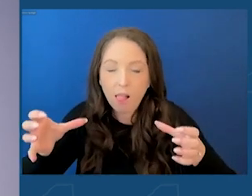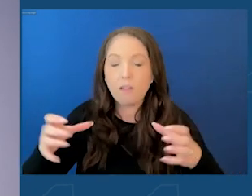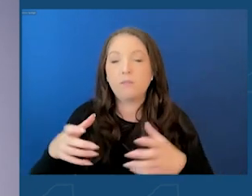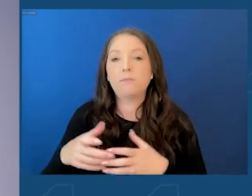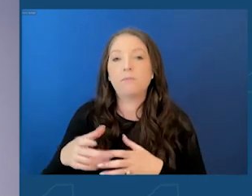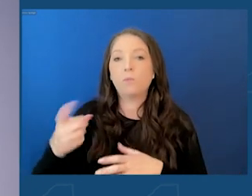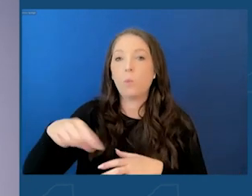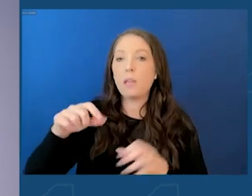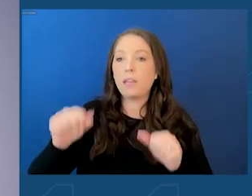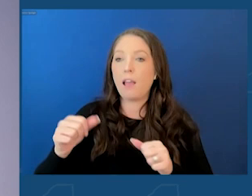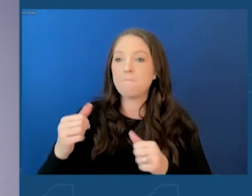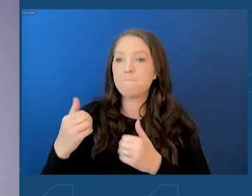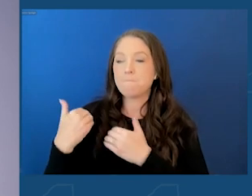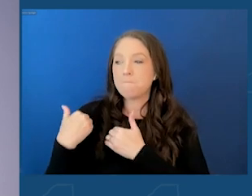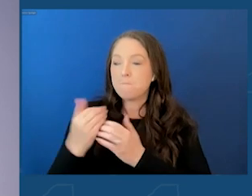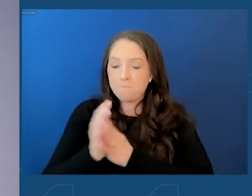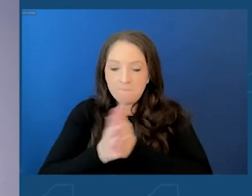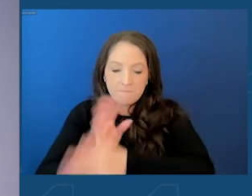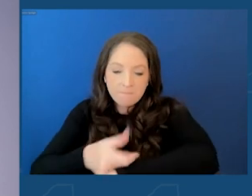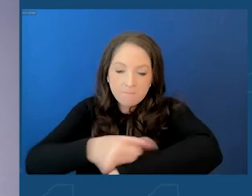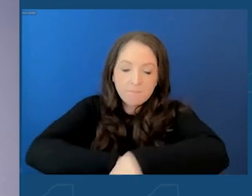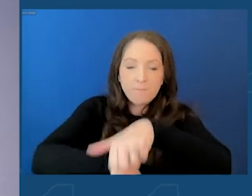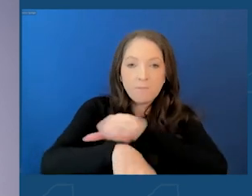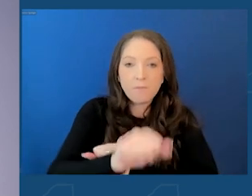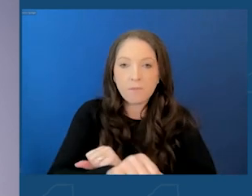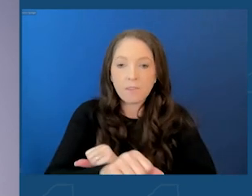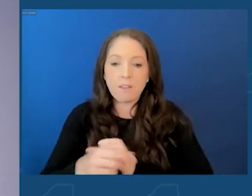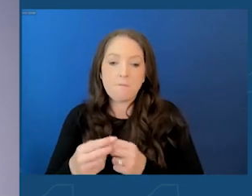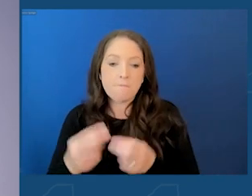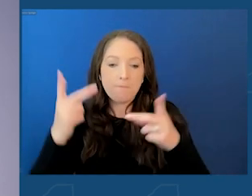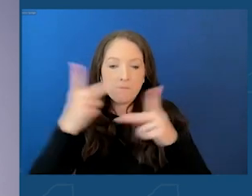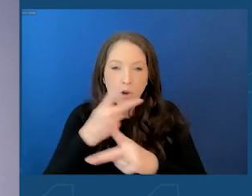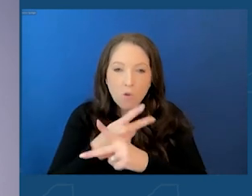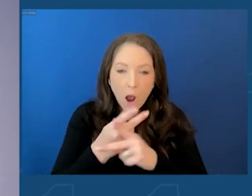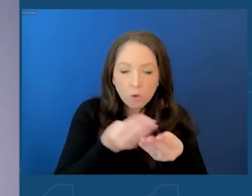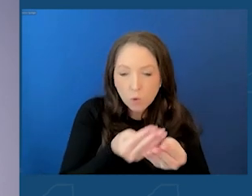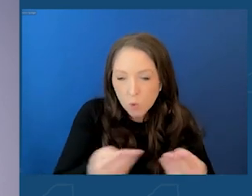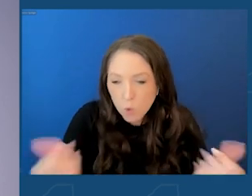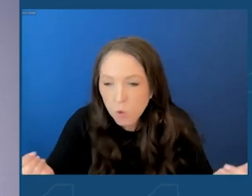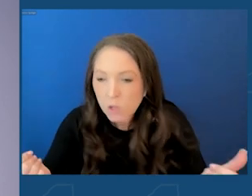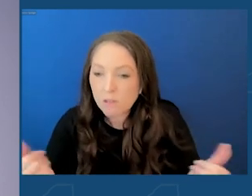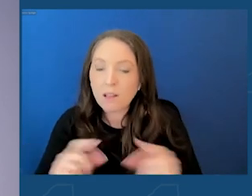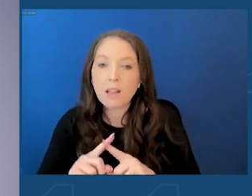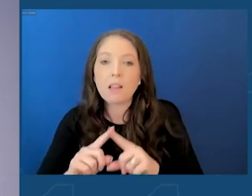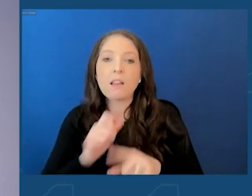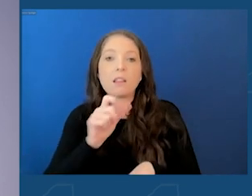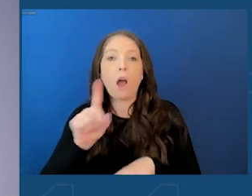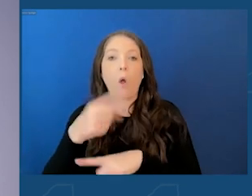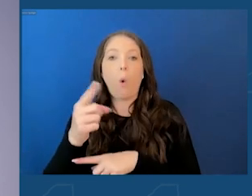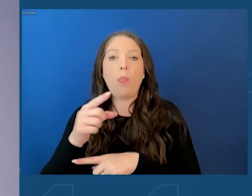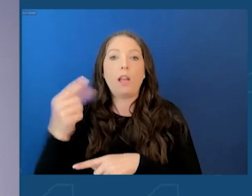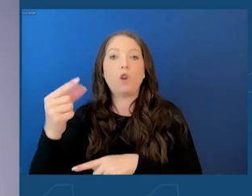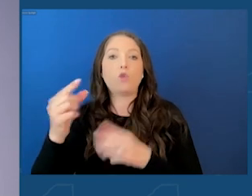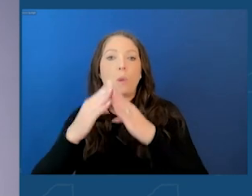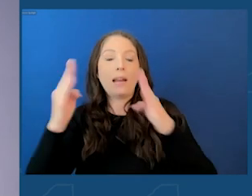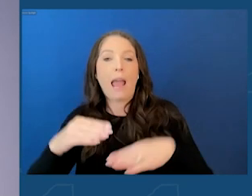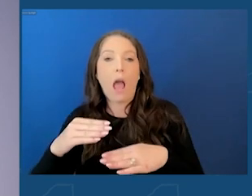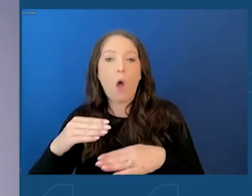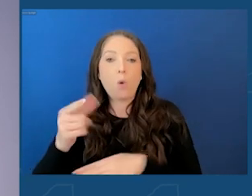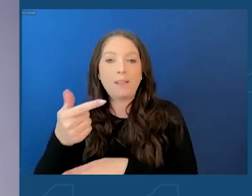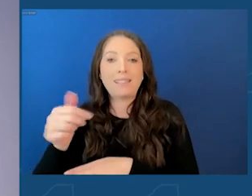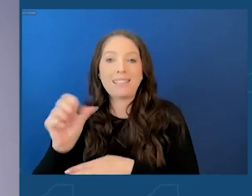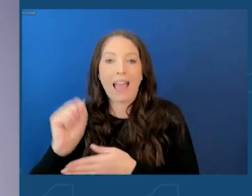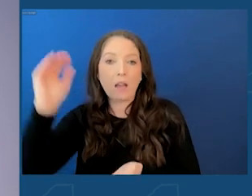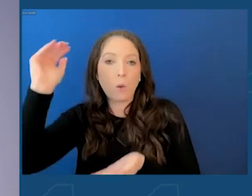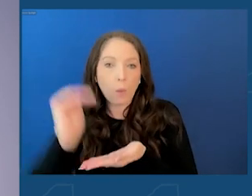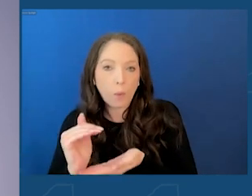the solutions that we have at our disposal, not only to cut greenhouse gas emissions, but to lift up communities